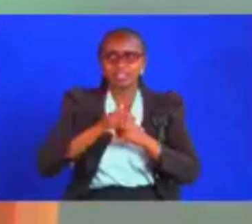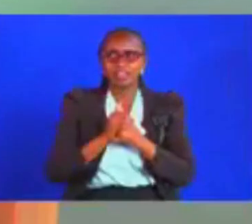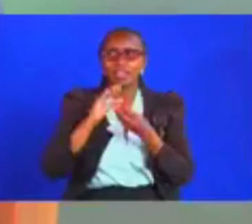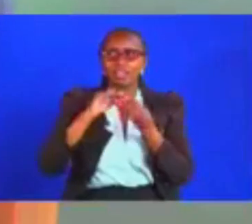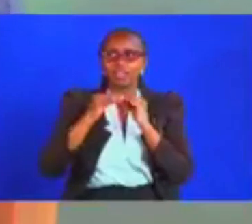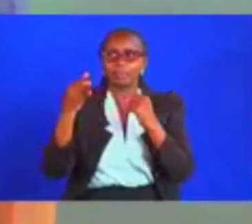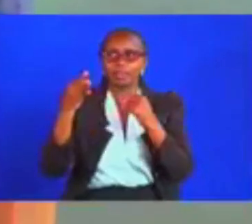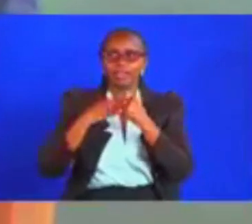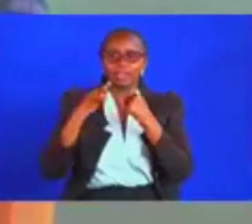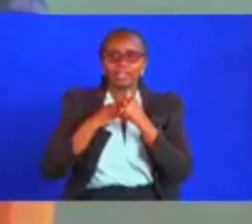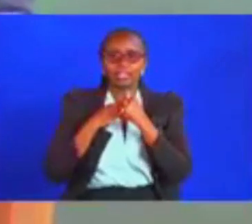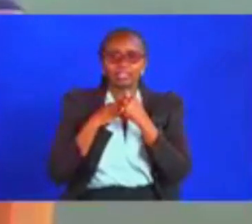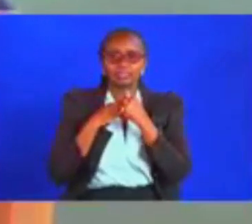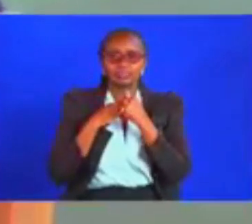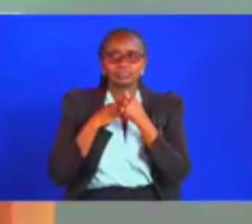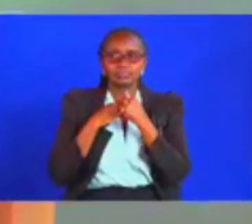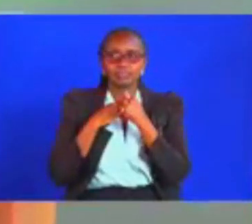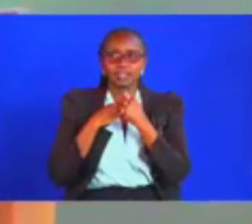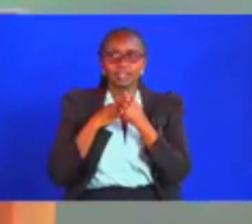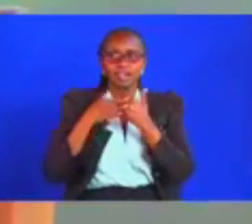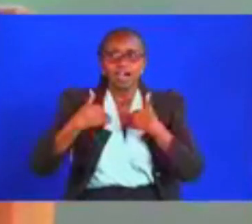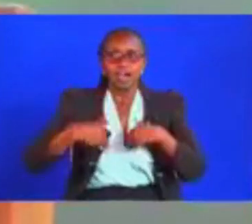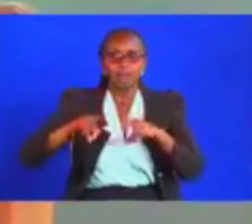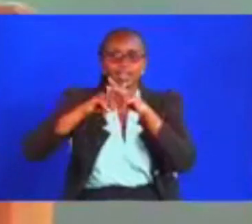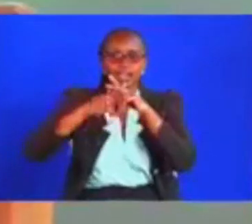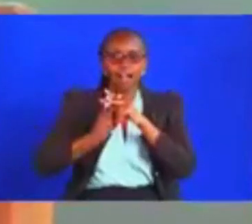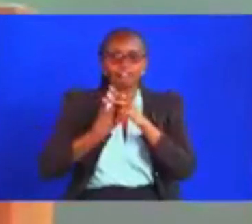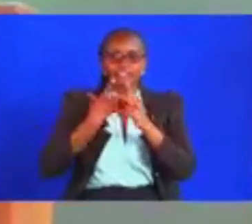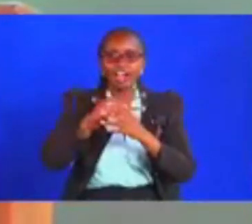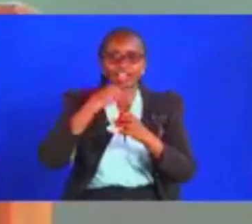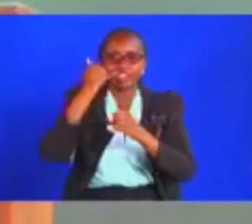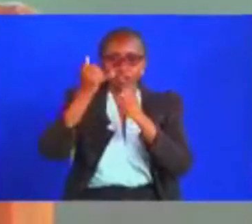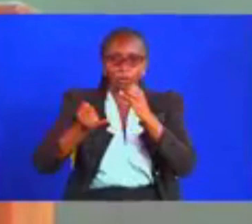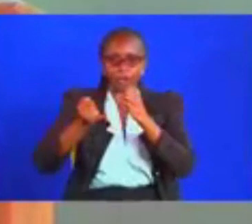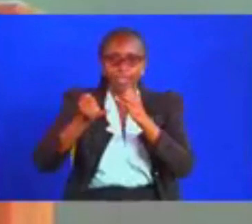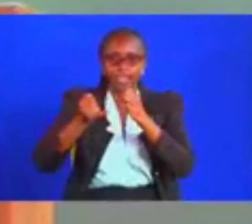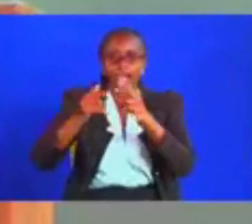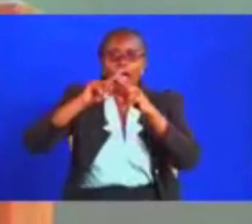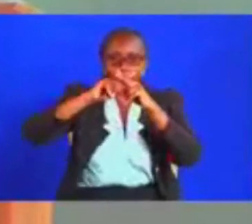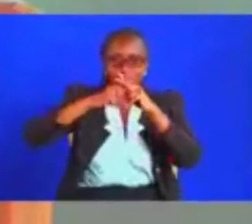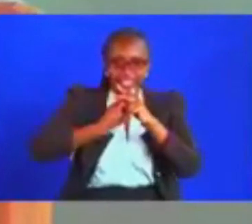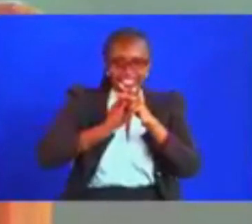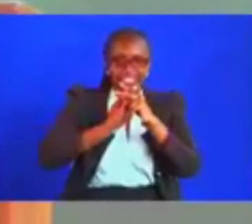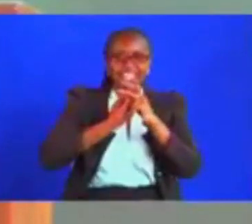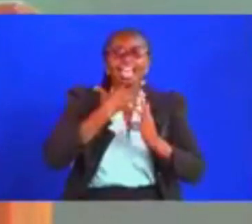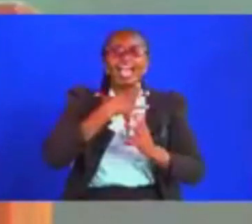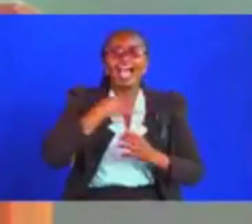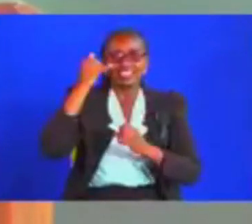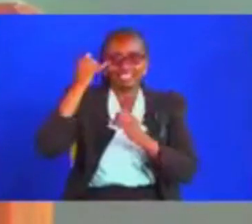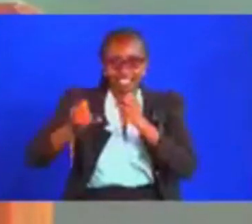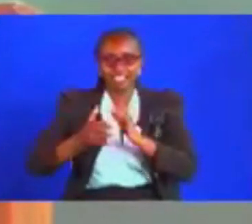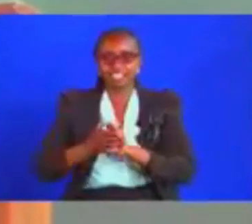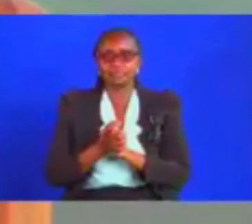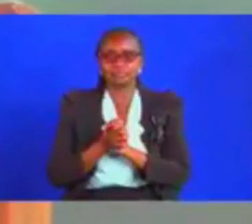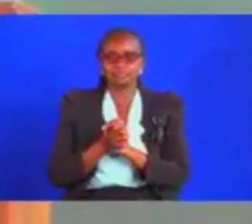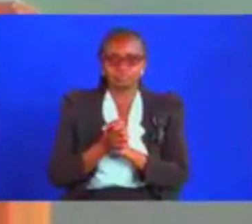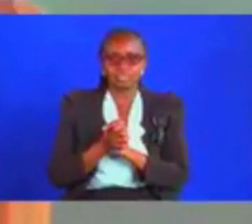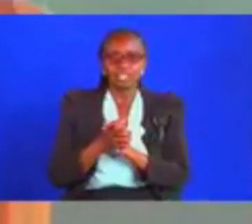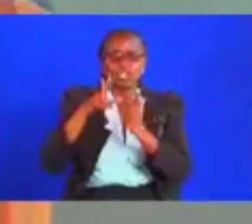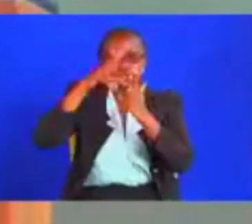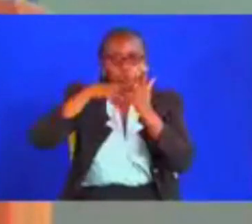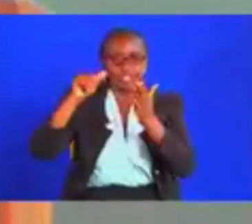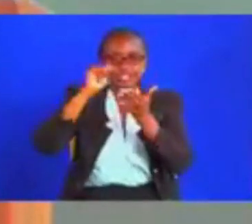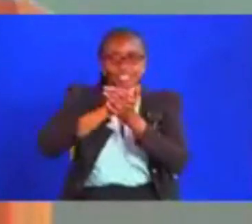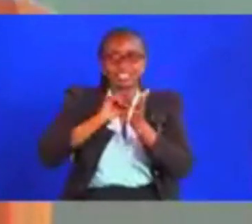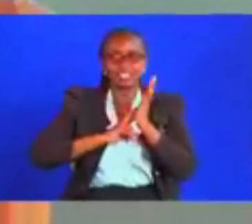eight now, I am Alpha, Omega, beginning and the end. You find that in